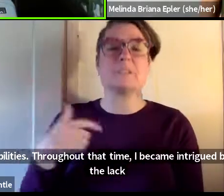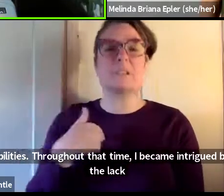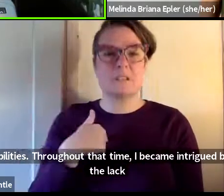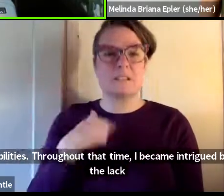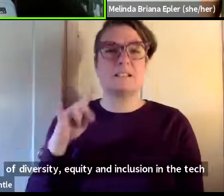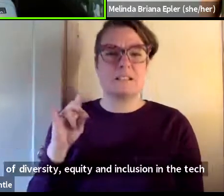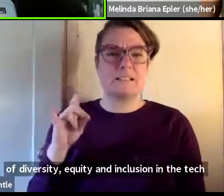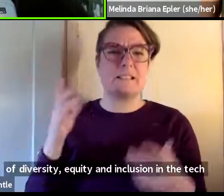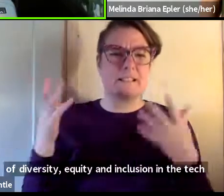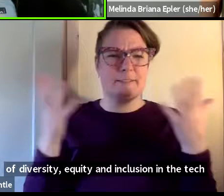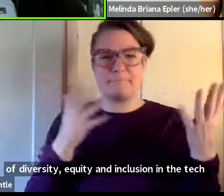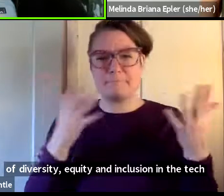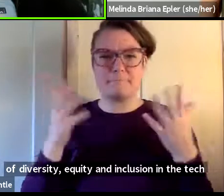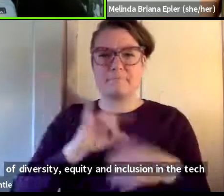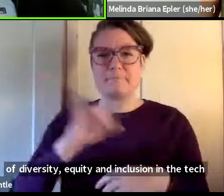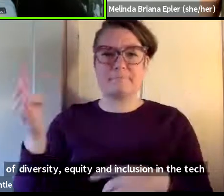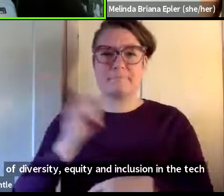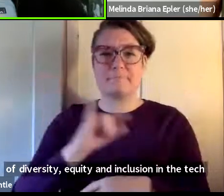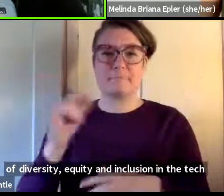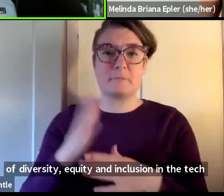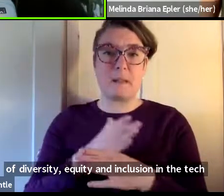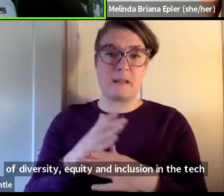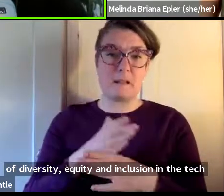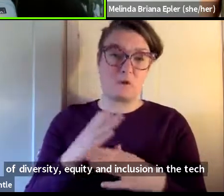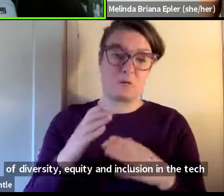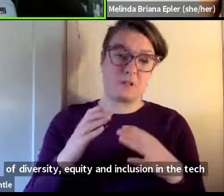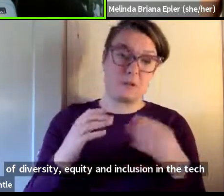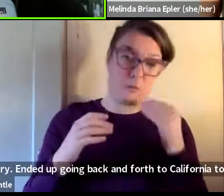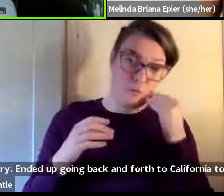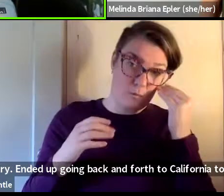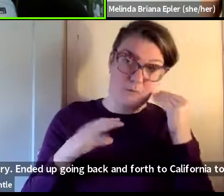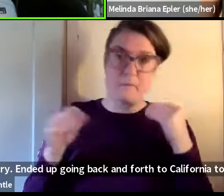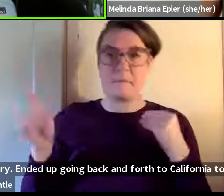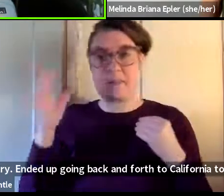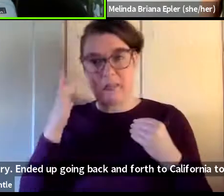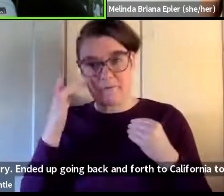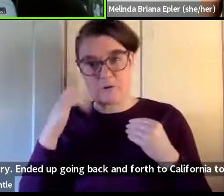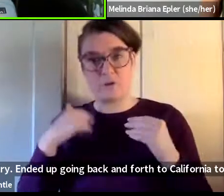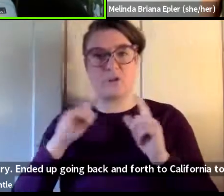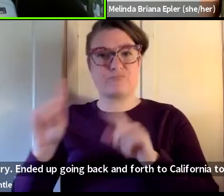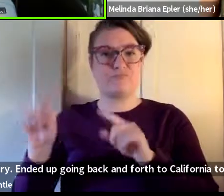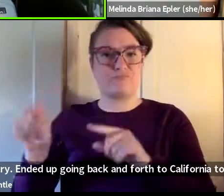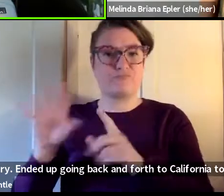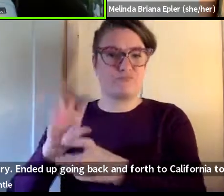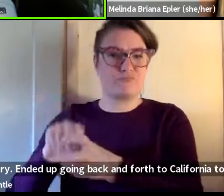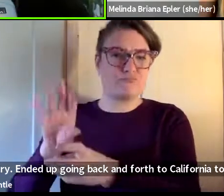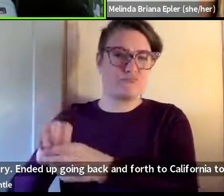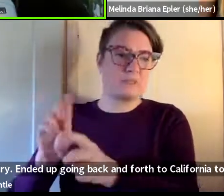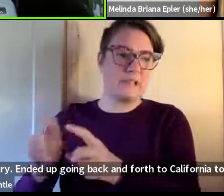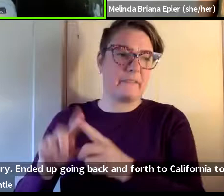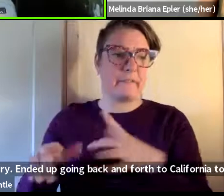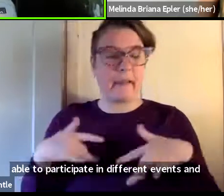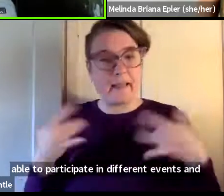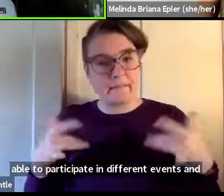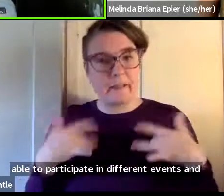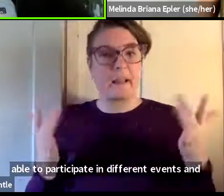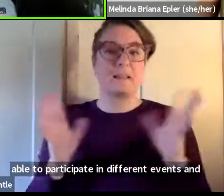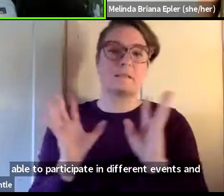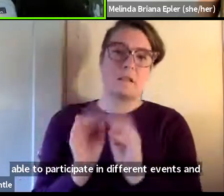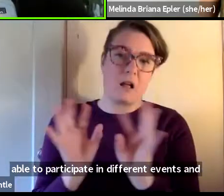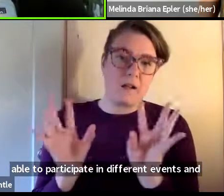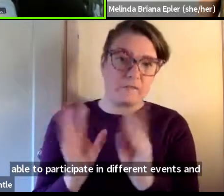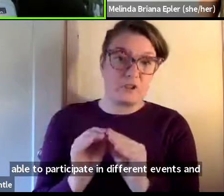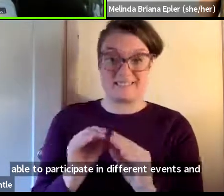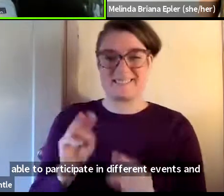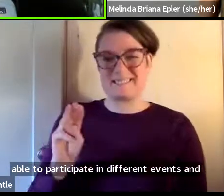forth to California to be able to participate in different events and conferences. And